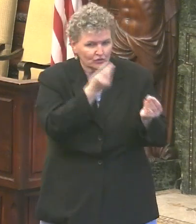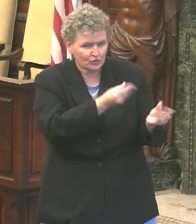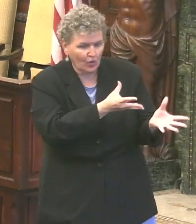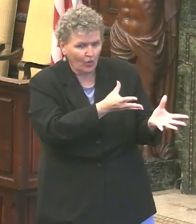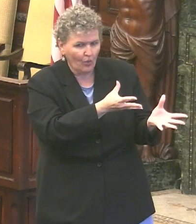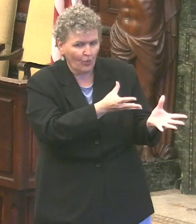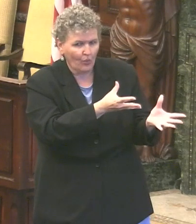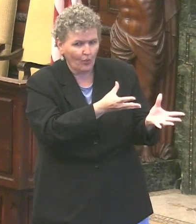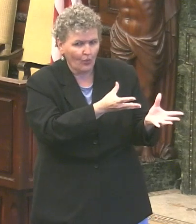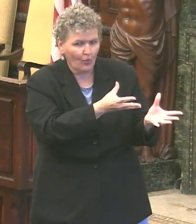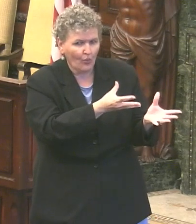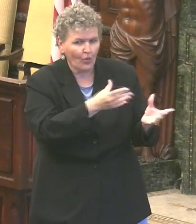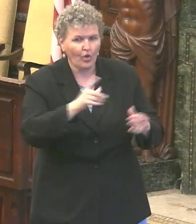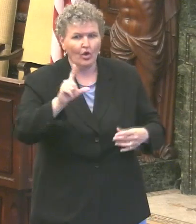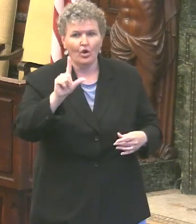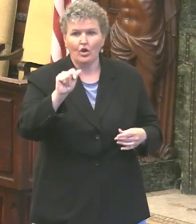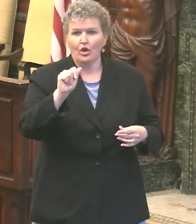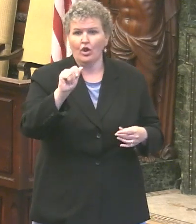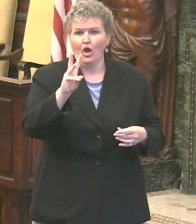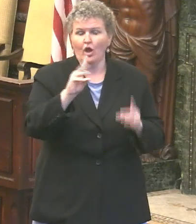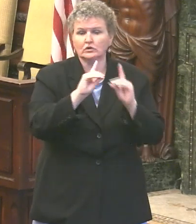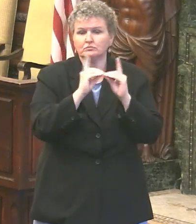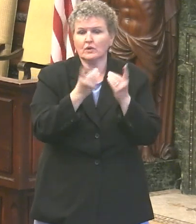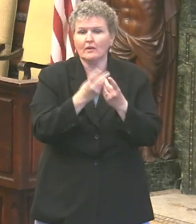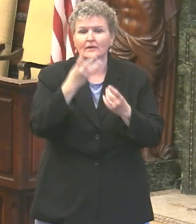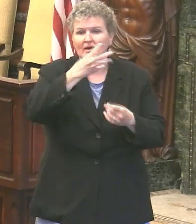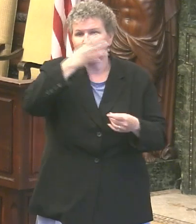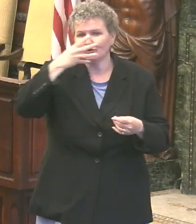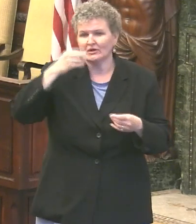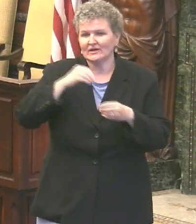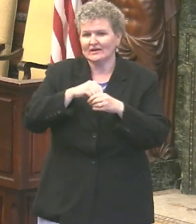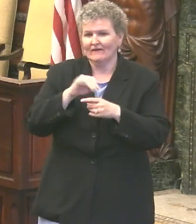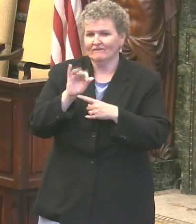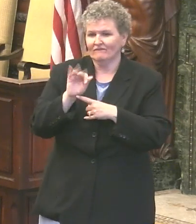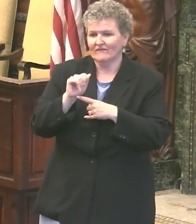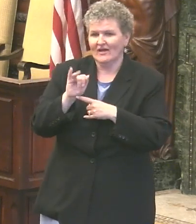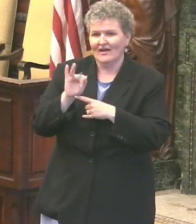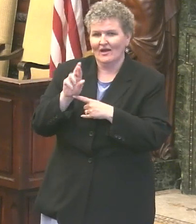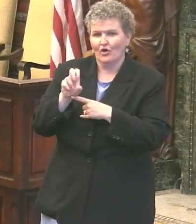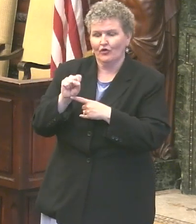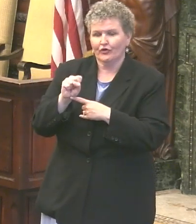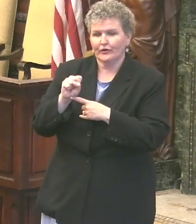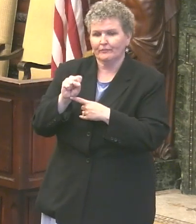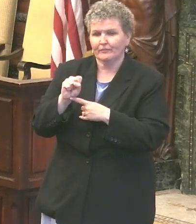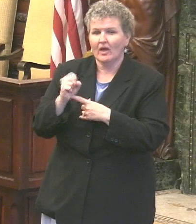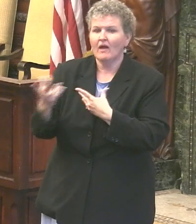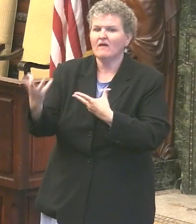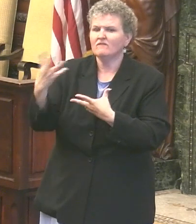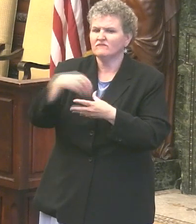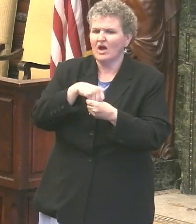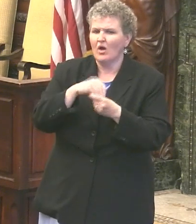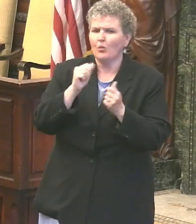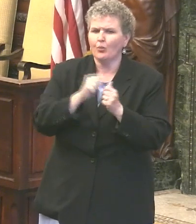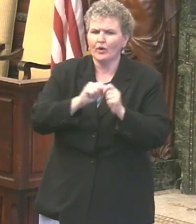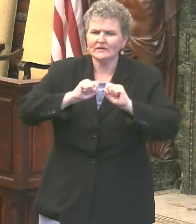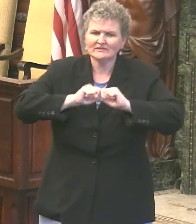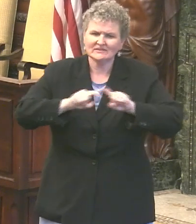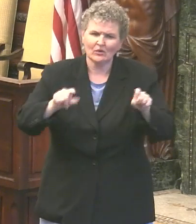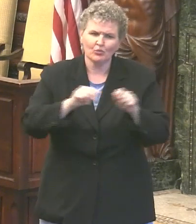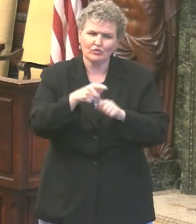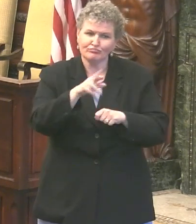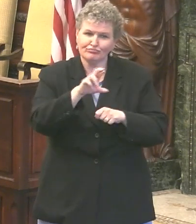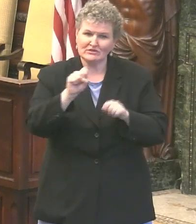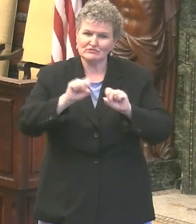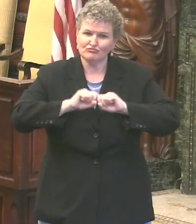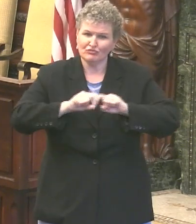Law Department and the Office of Immigrant Affairs are reviewing that latest development that just came out. So if you shoot us an email,